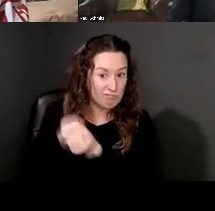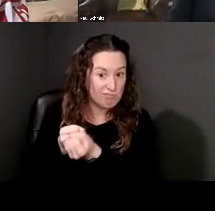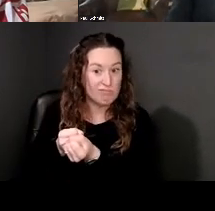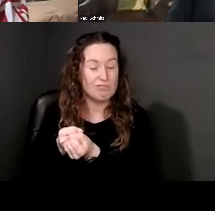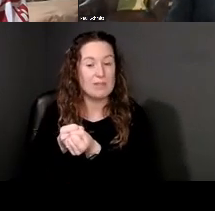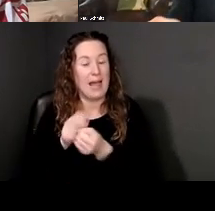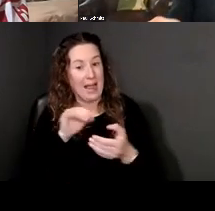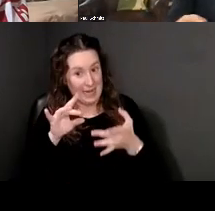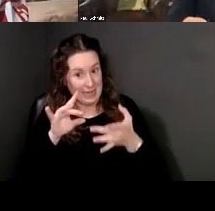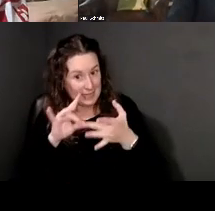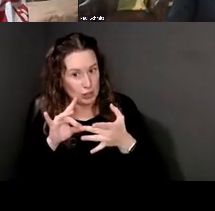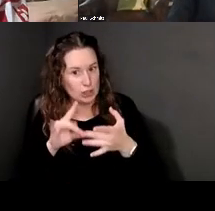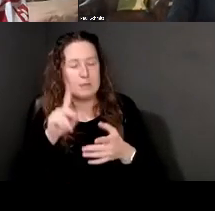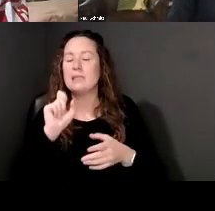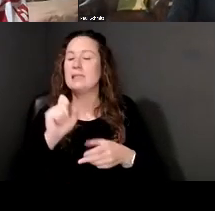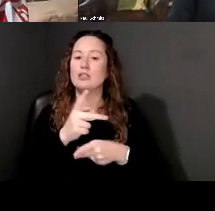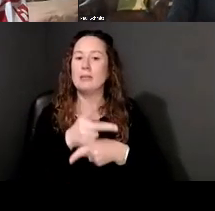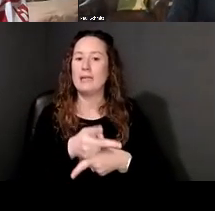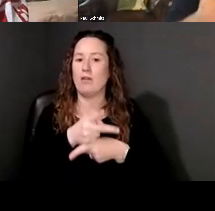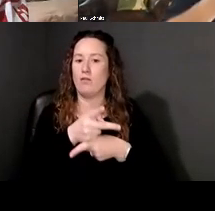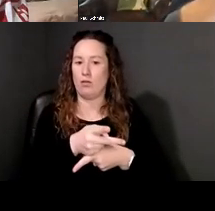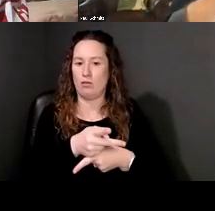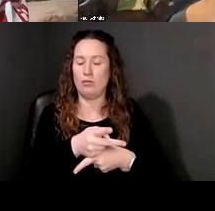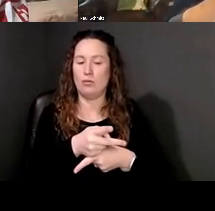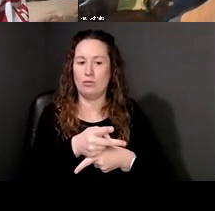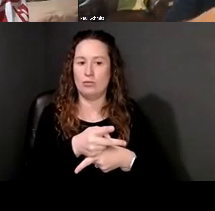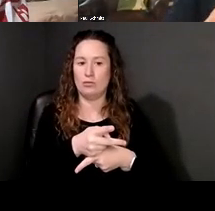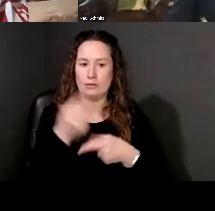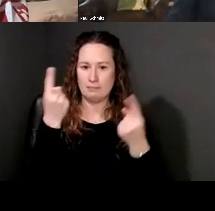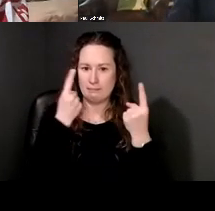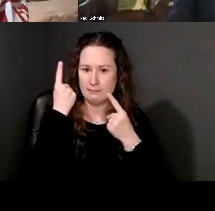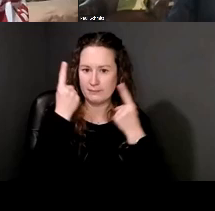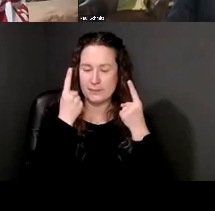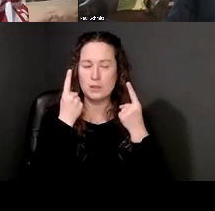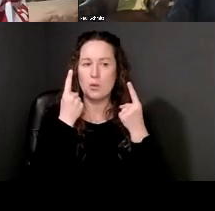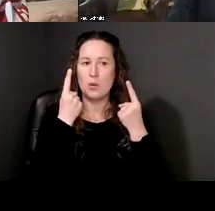careful about how they